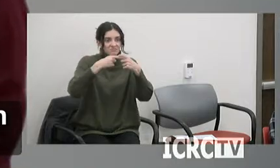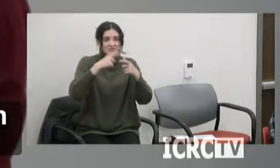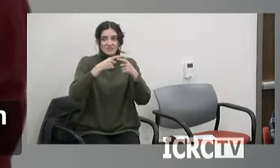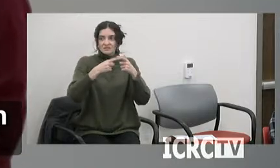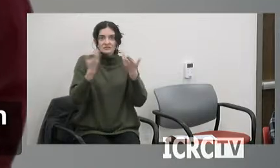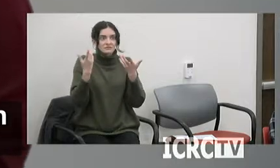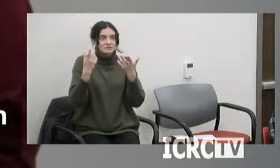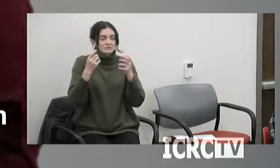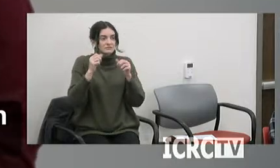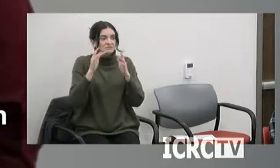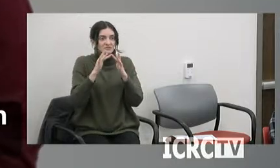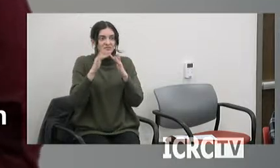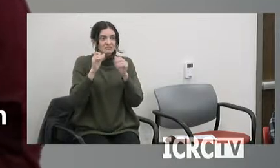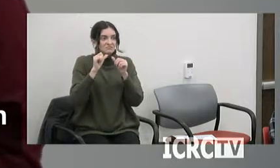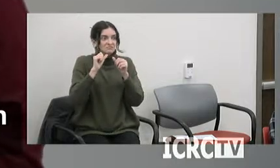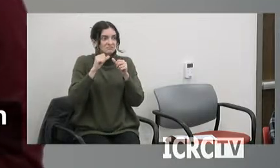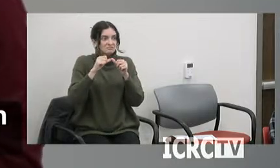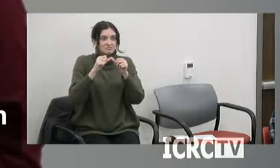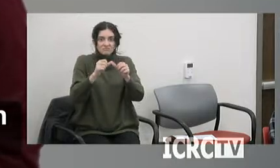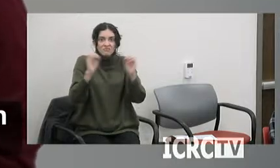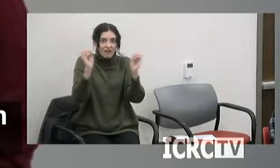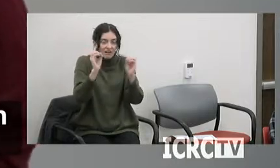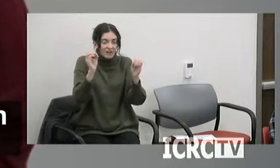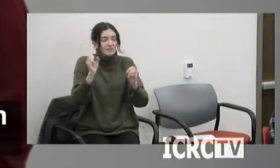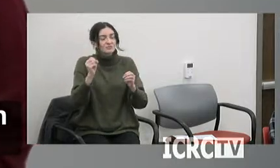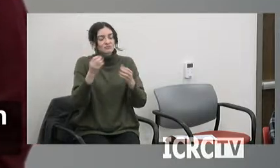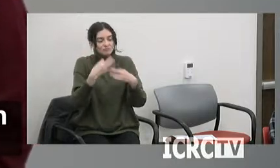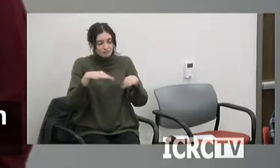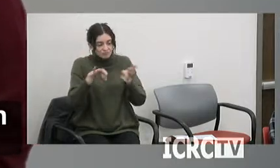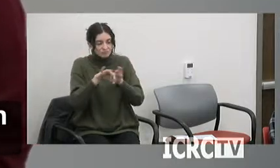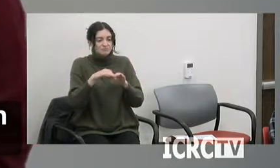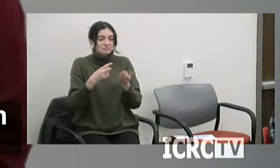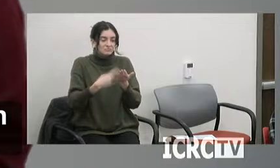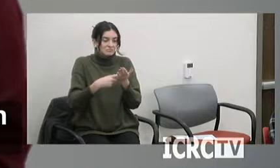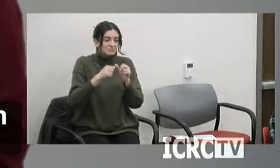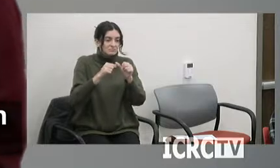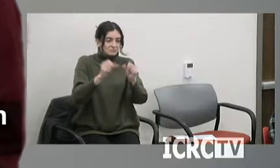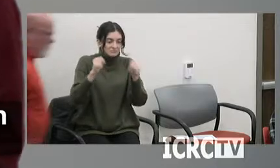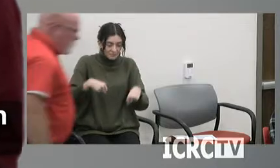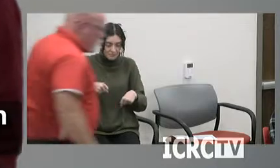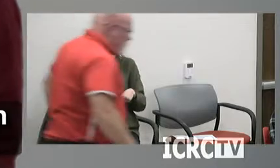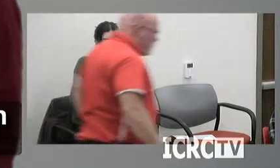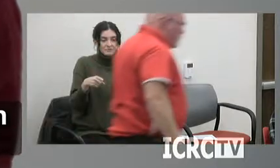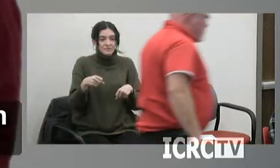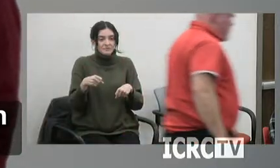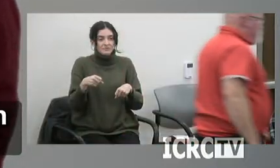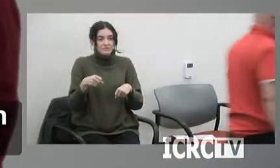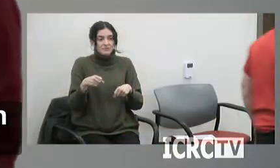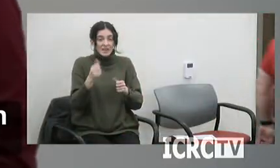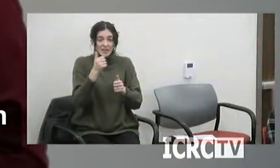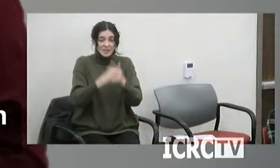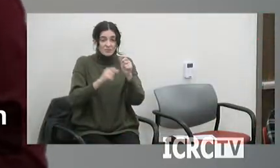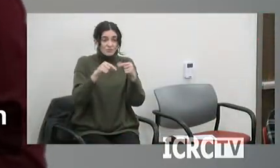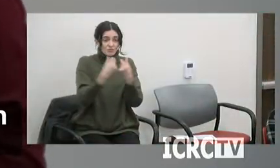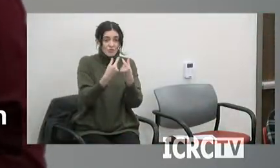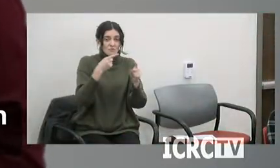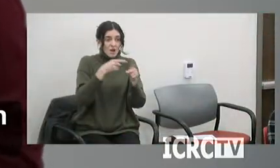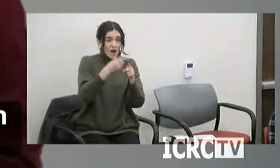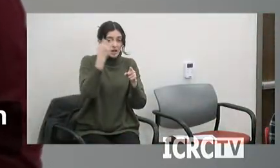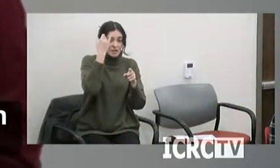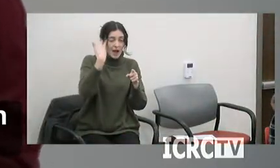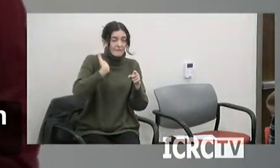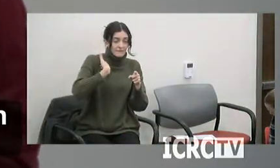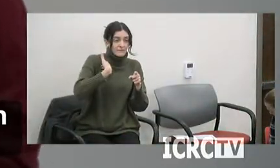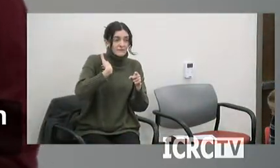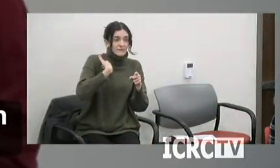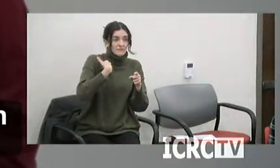on with their administrative support person as they explored a concept each group is addressing. Each group has a main idea that is